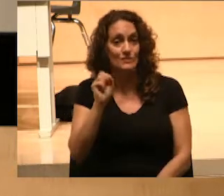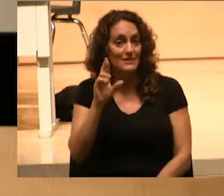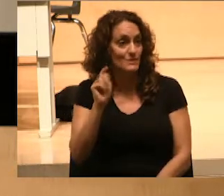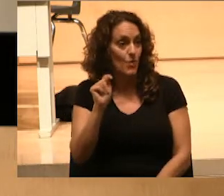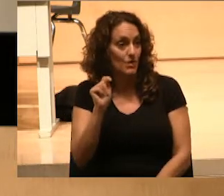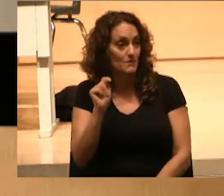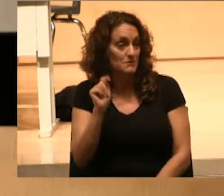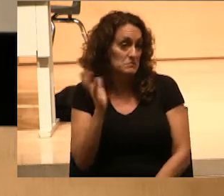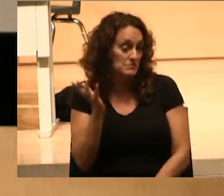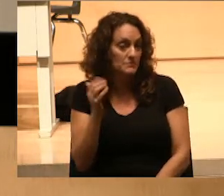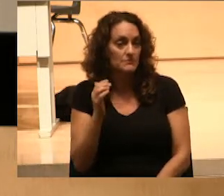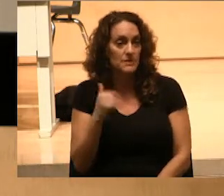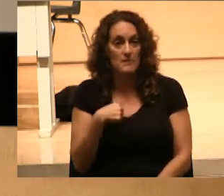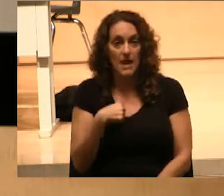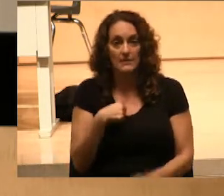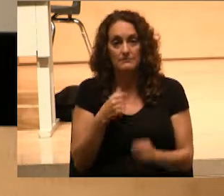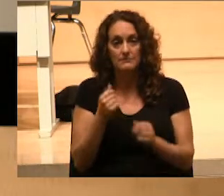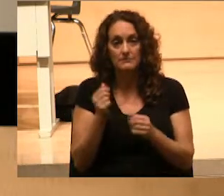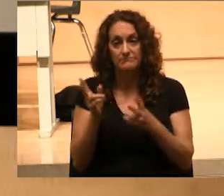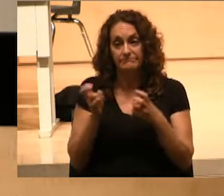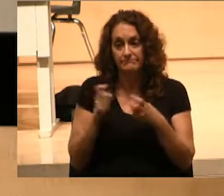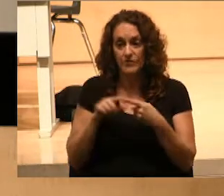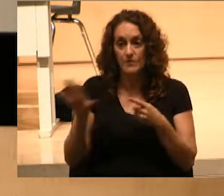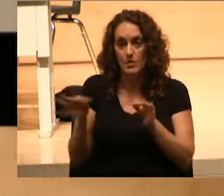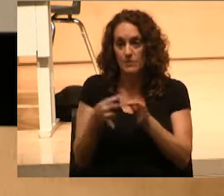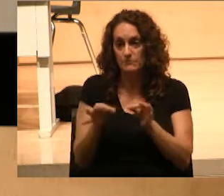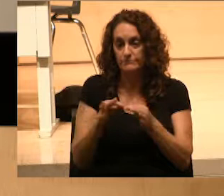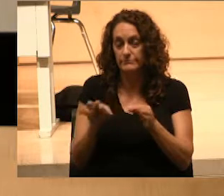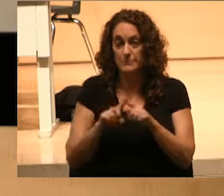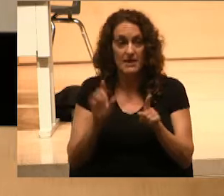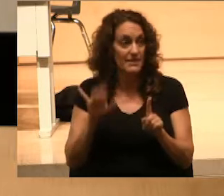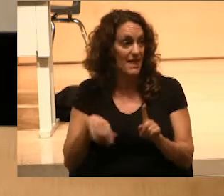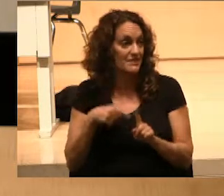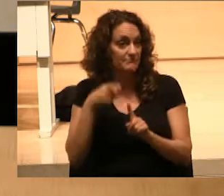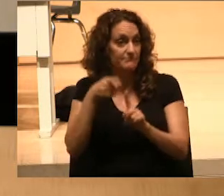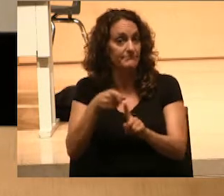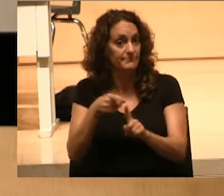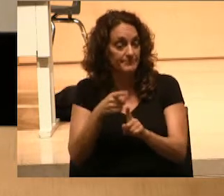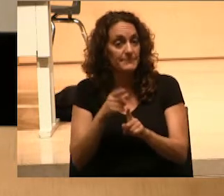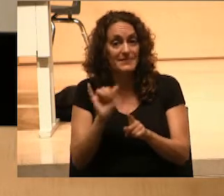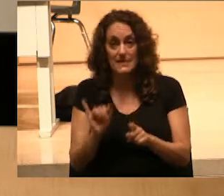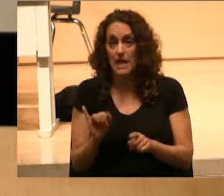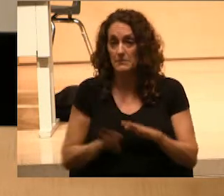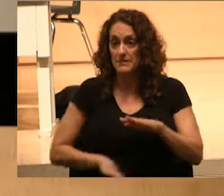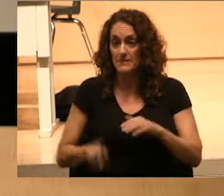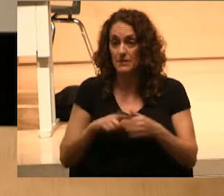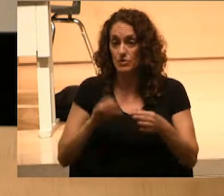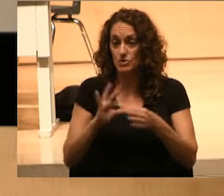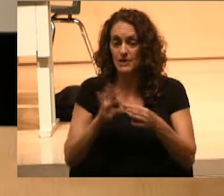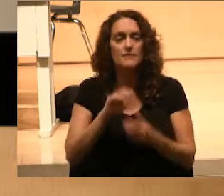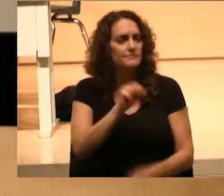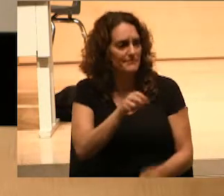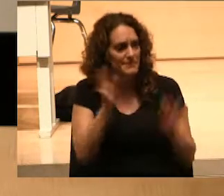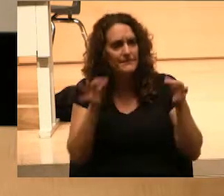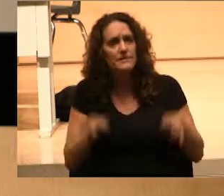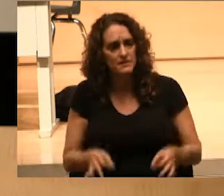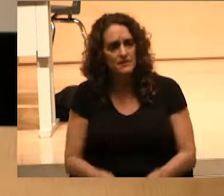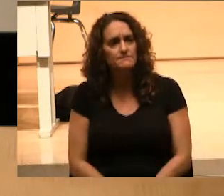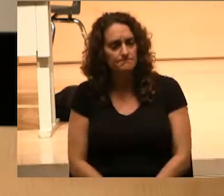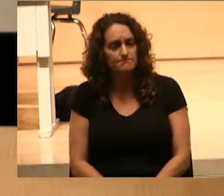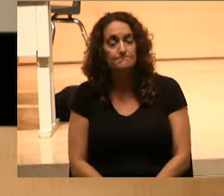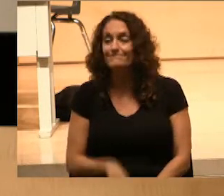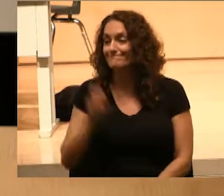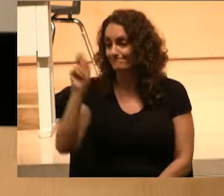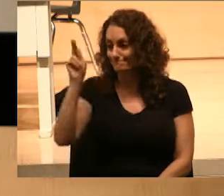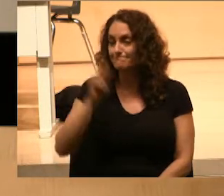I'm paraphrasing the best I can, but in essence, that is what you're saying? Yeah, absolutely. Yeah. Right. Yeah.